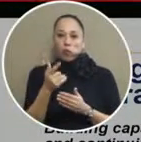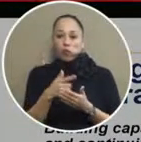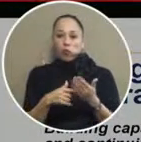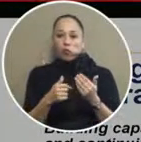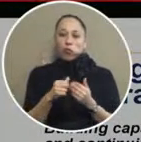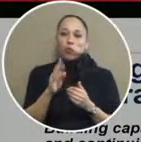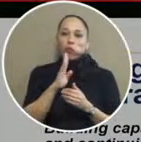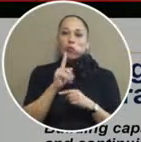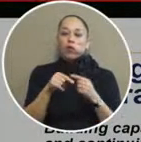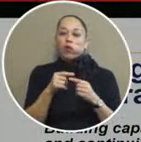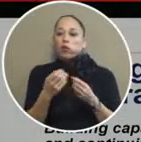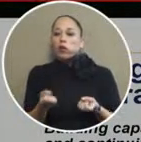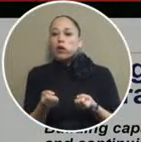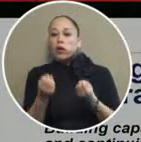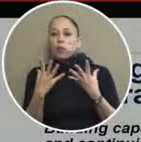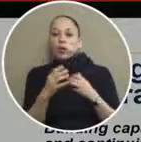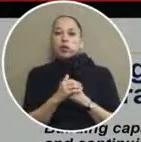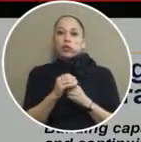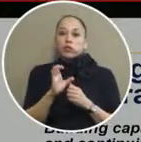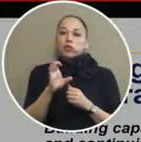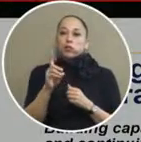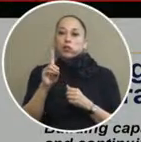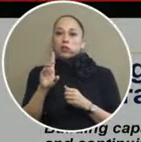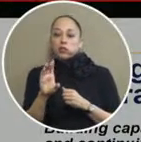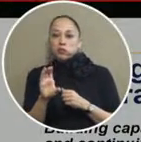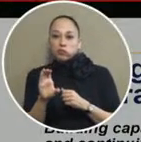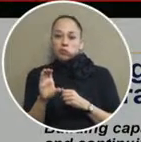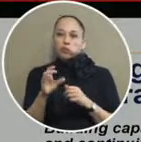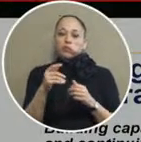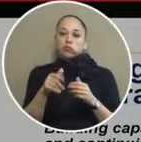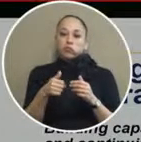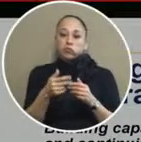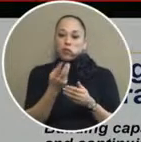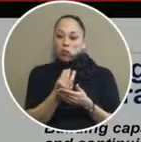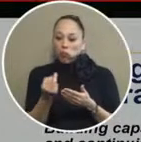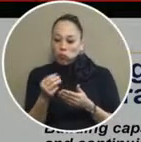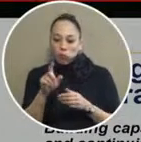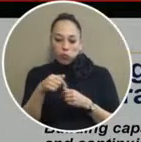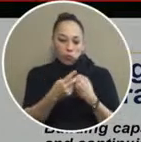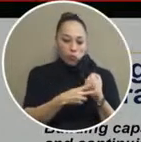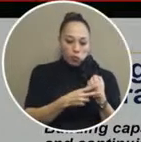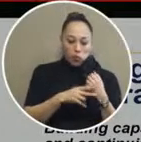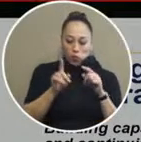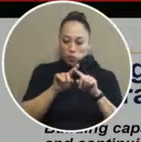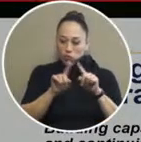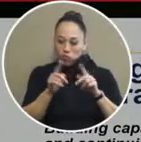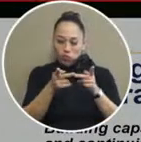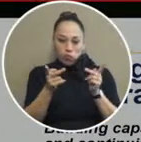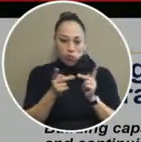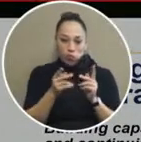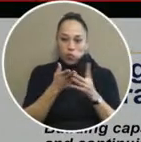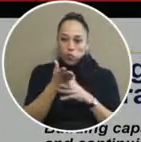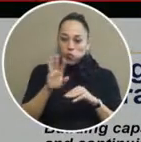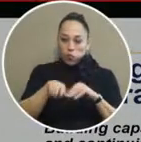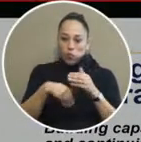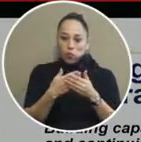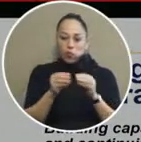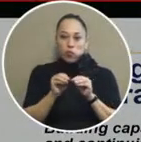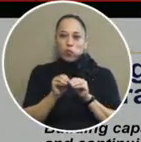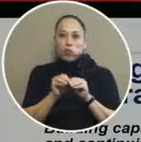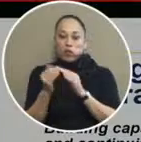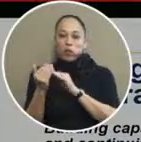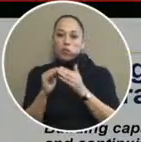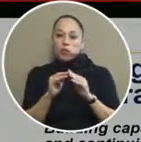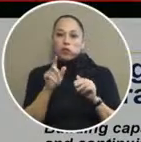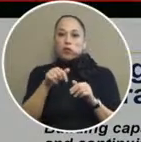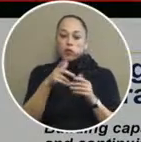talk about how much PPE, all the material and equipment that's being stored in various locations throughout the community. We want to centralize that